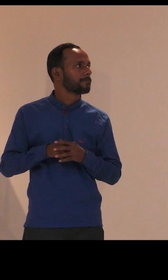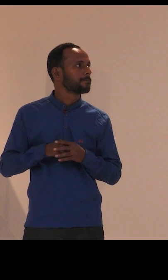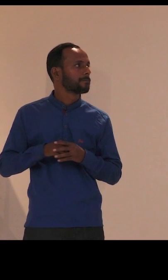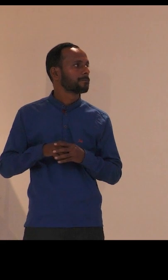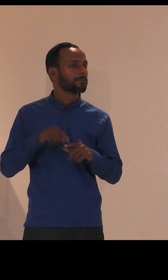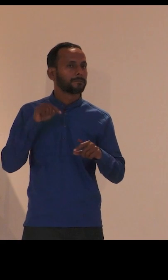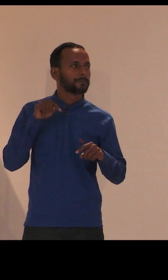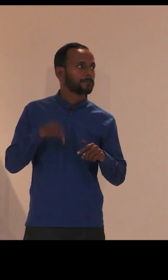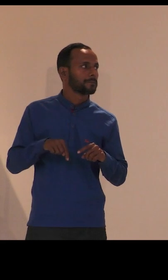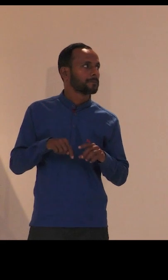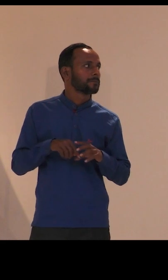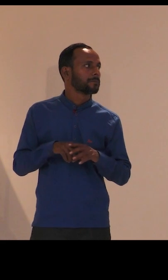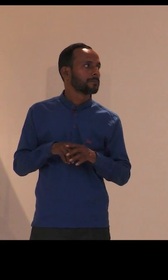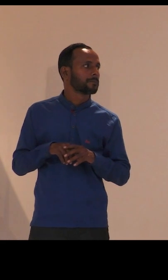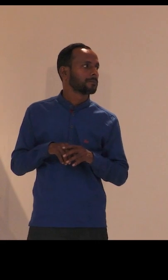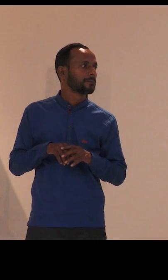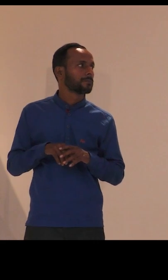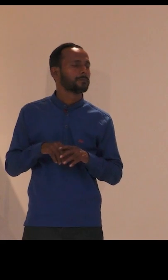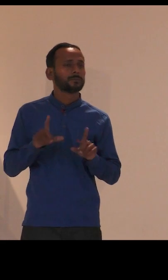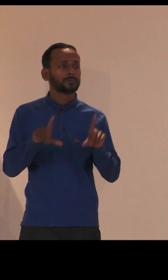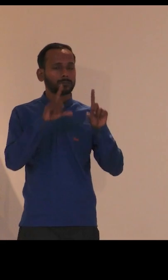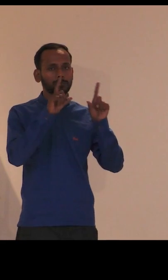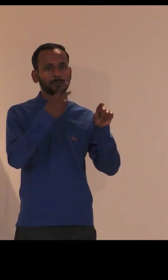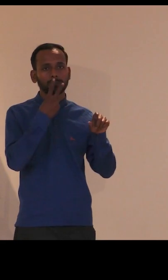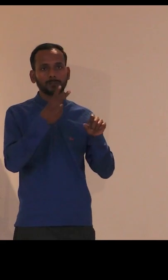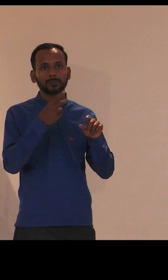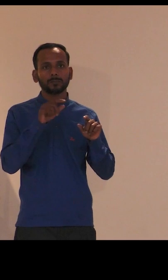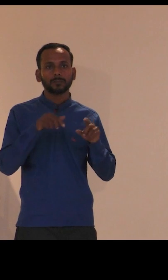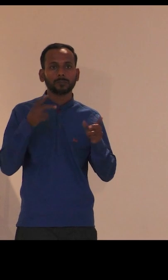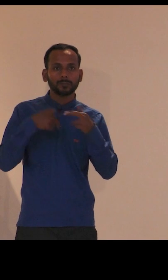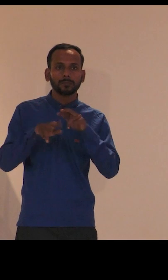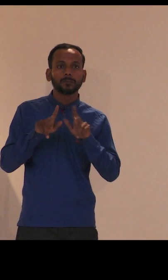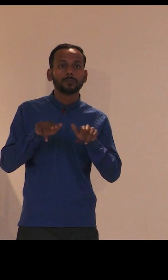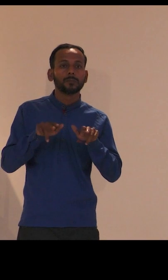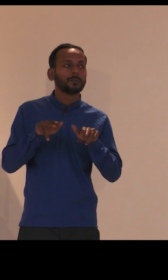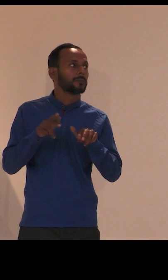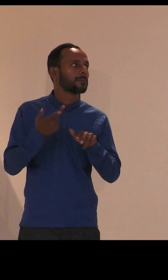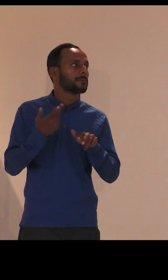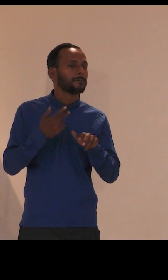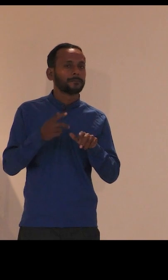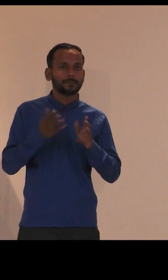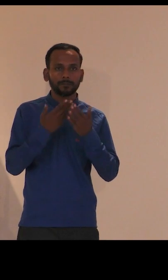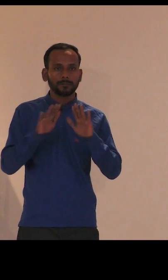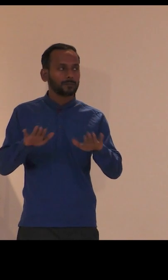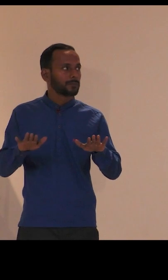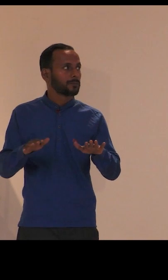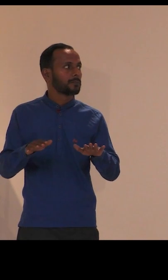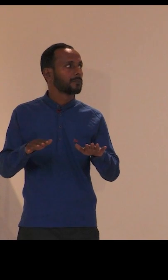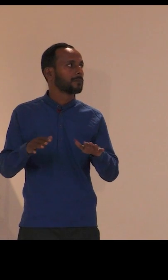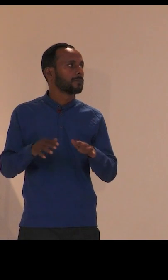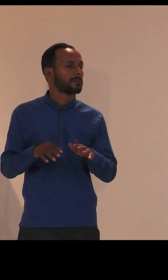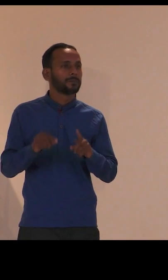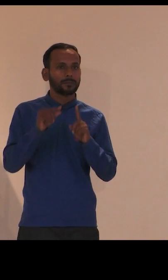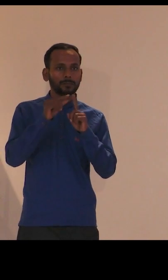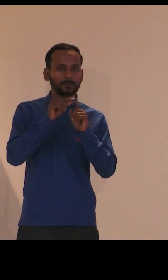So this particular photograph is actually an illustration by a student, as the slide says. So